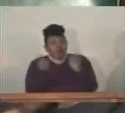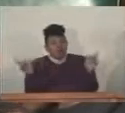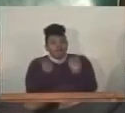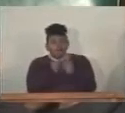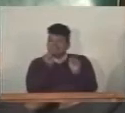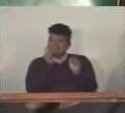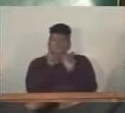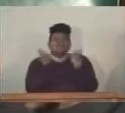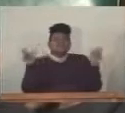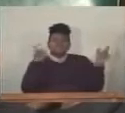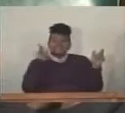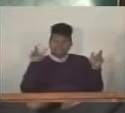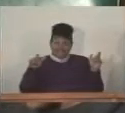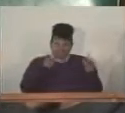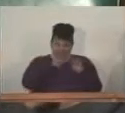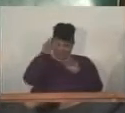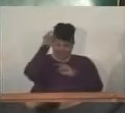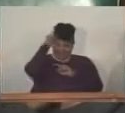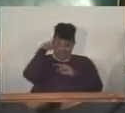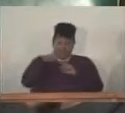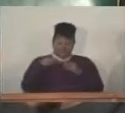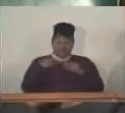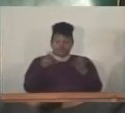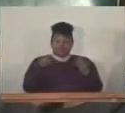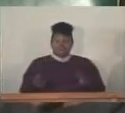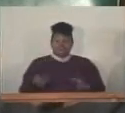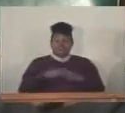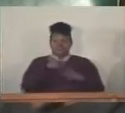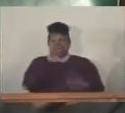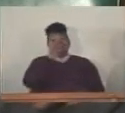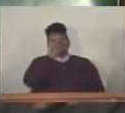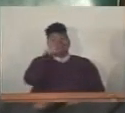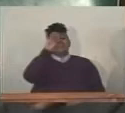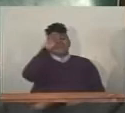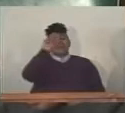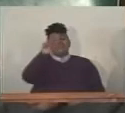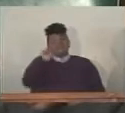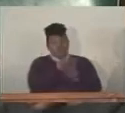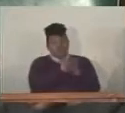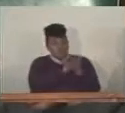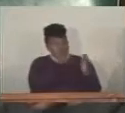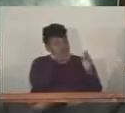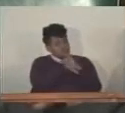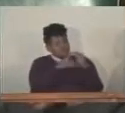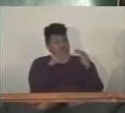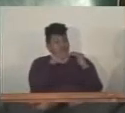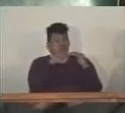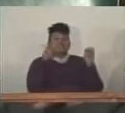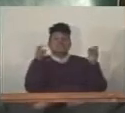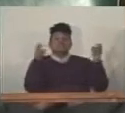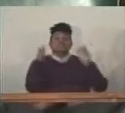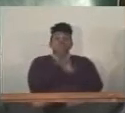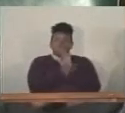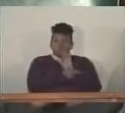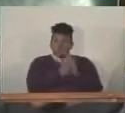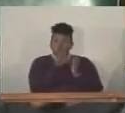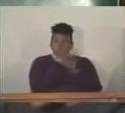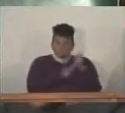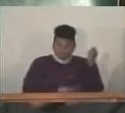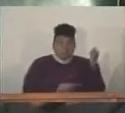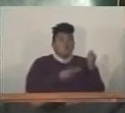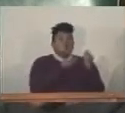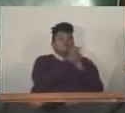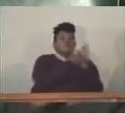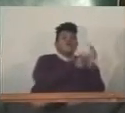by different procedures depending on the gravity of the offense. Some offenses are triable by jury, but some are triable by